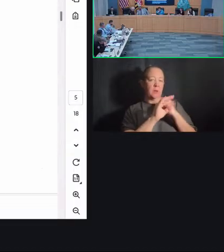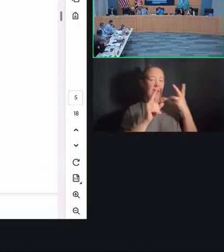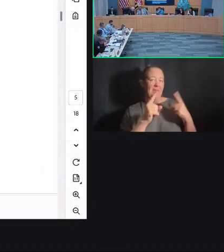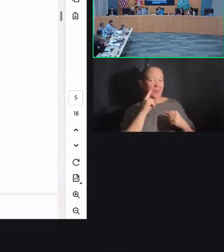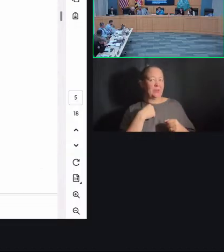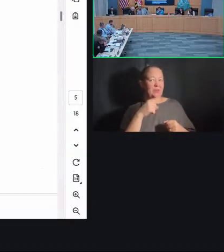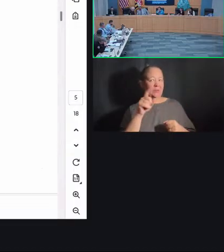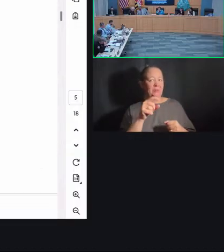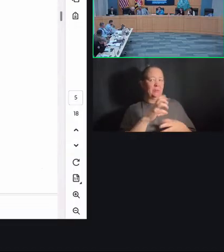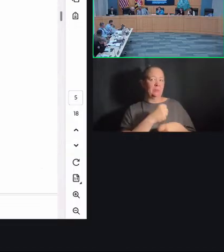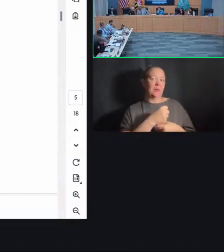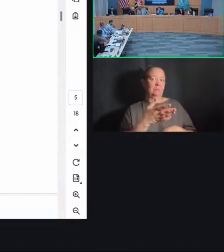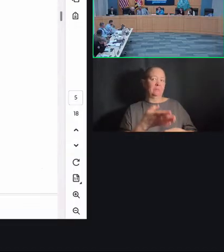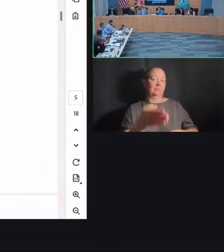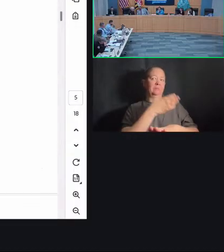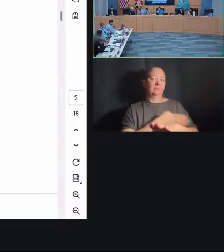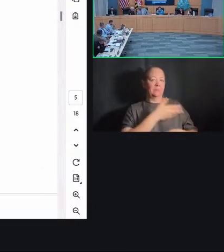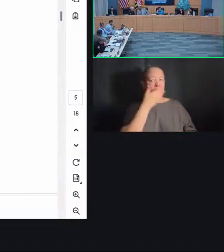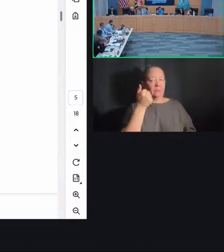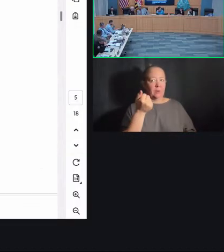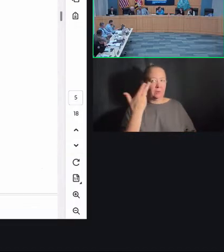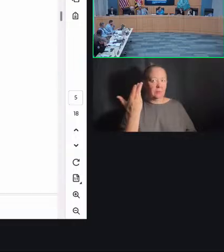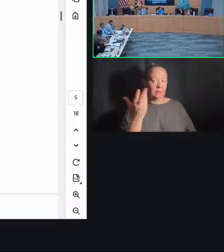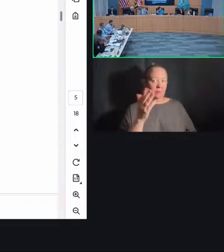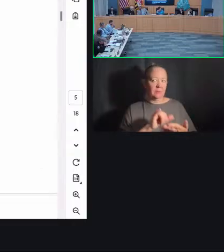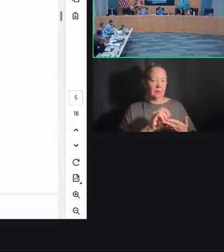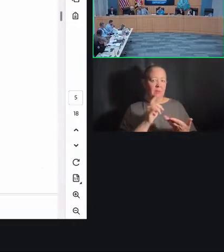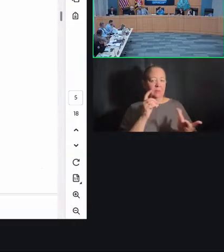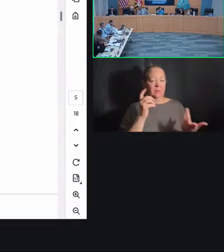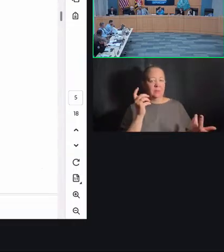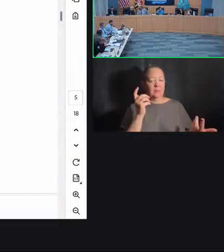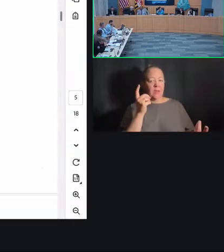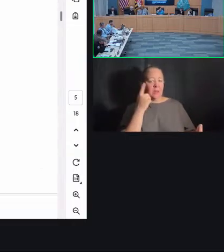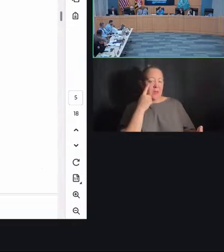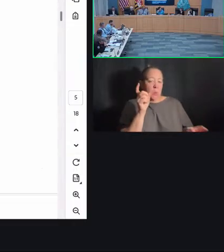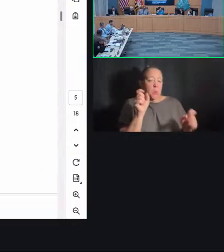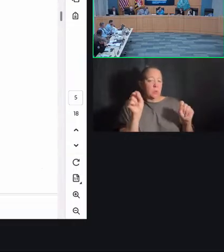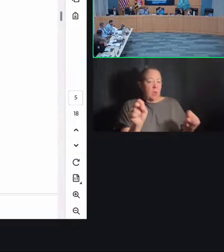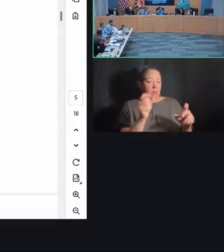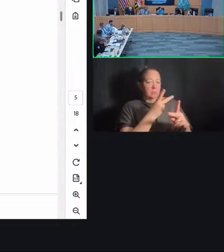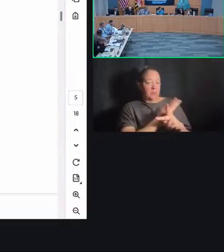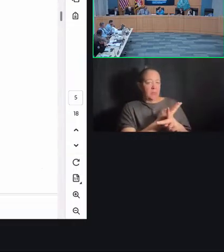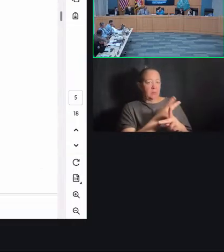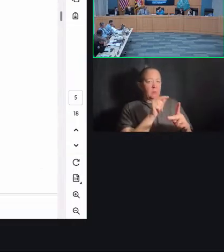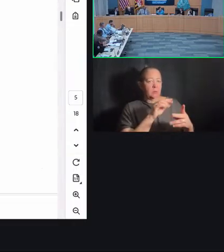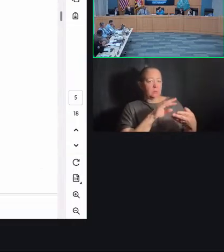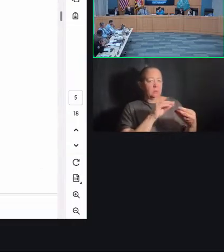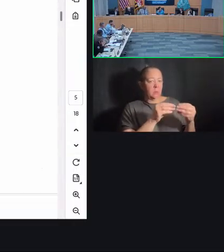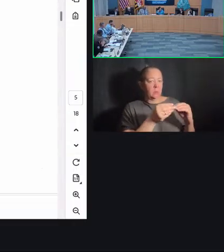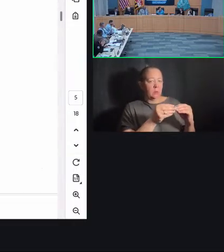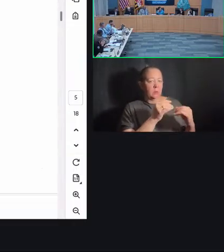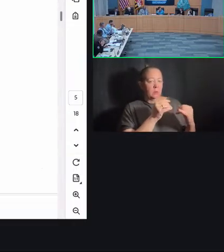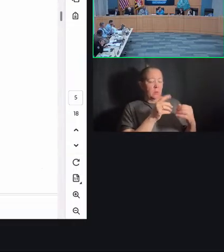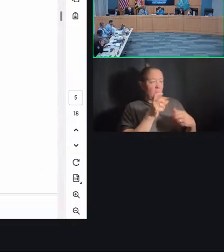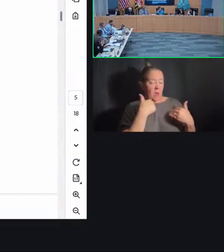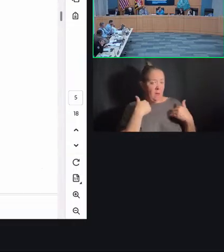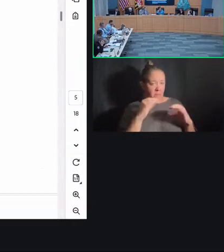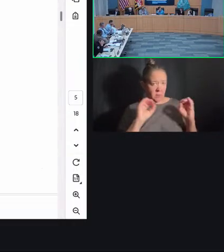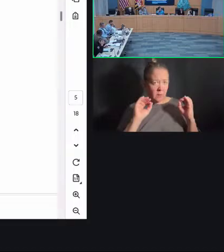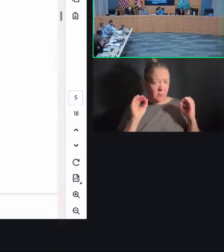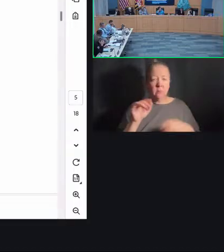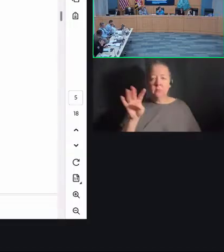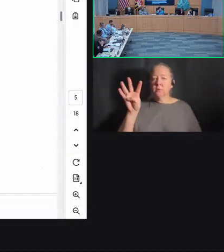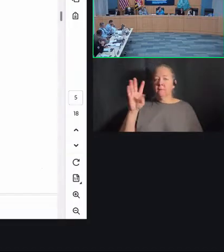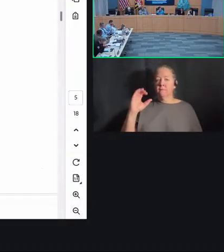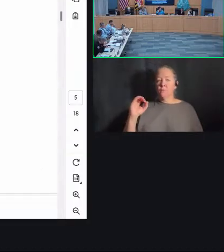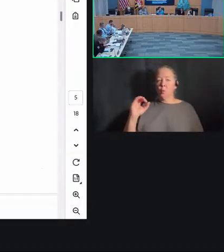know. So just something to think about, because I think we can keep this line item. We don't have anything here at all? Oh, it's 40,000. It's on the previous It's